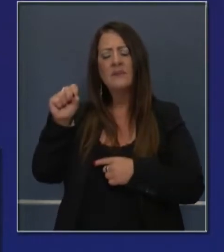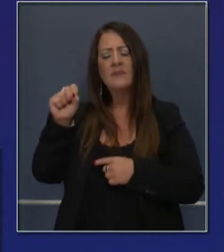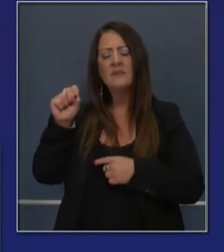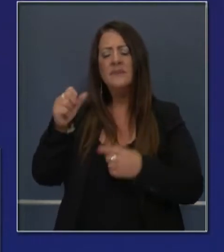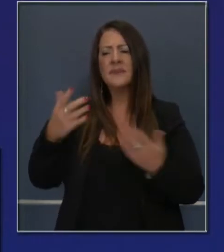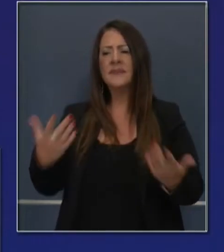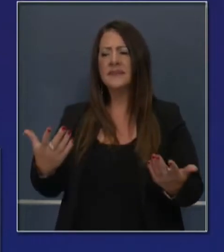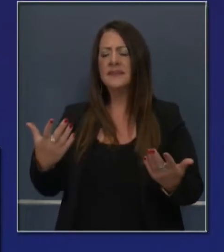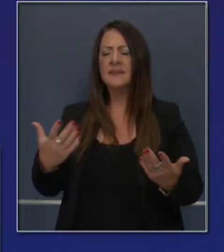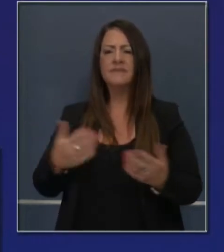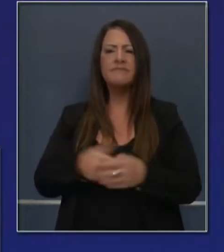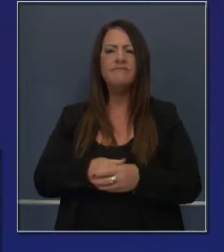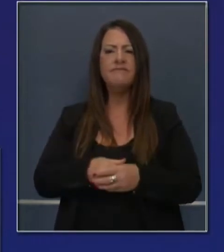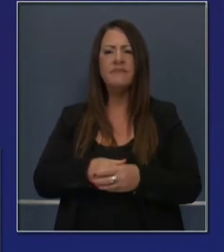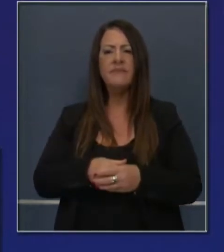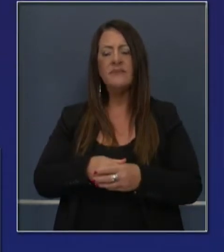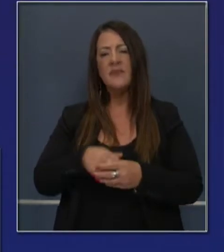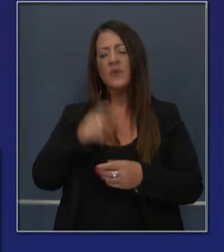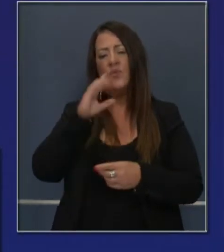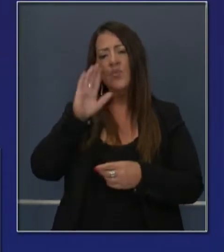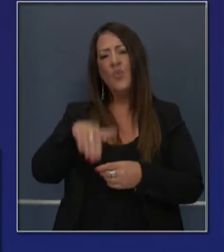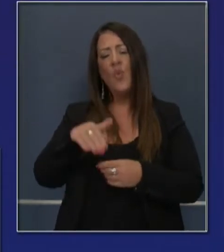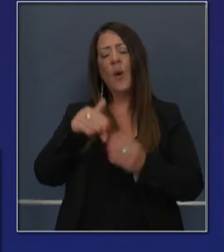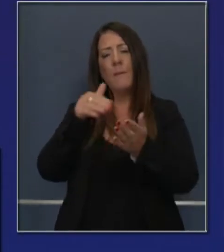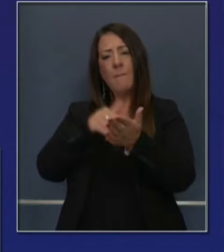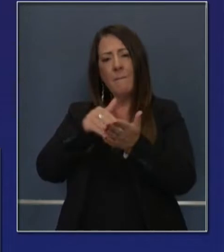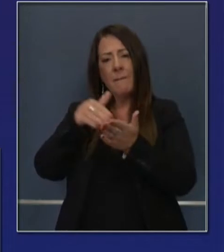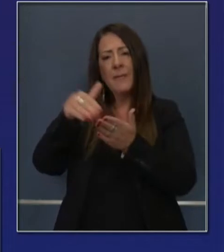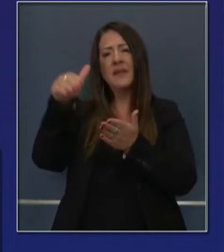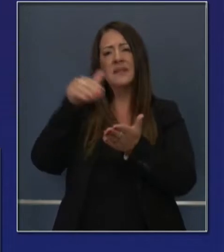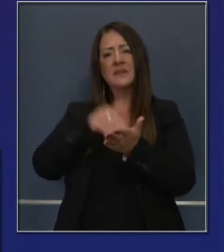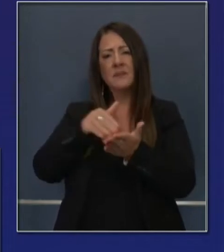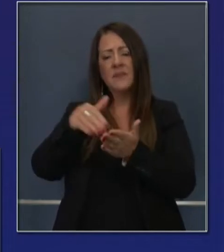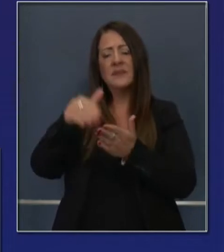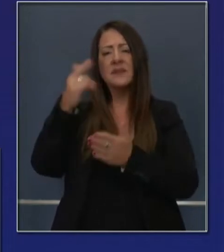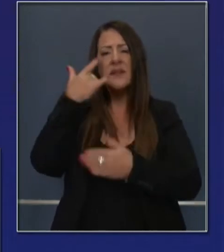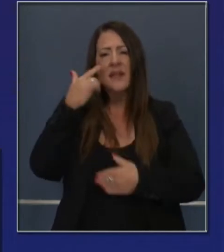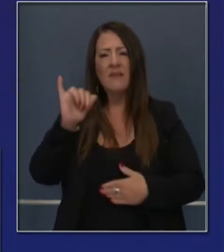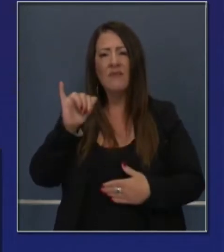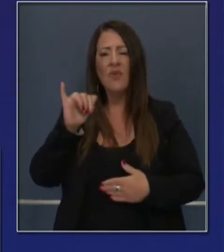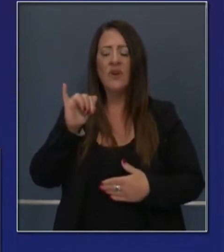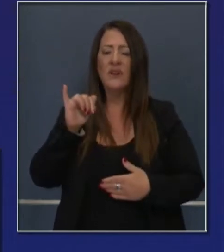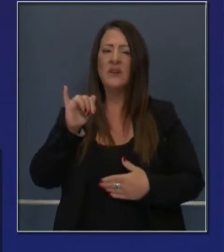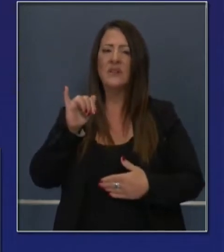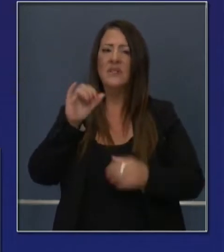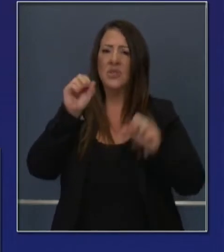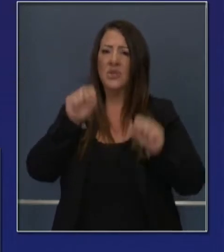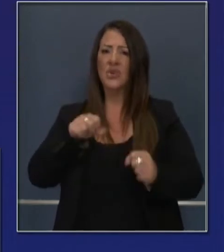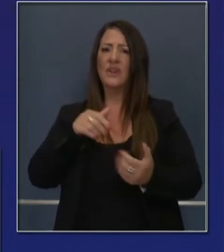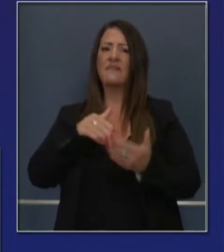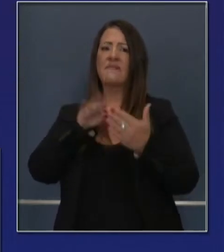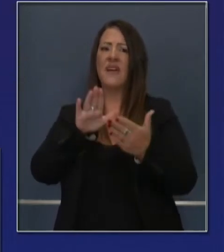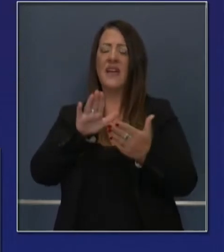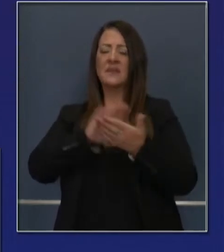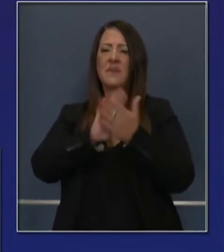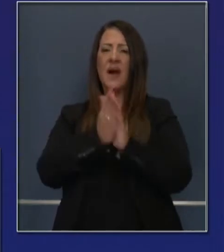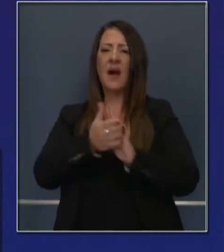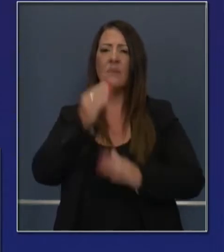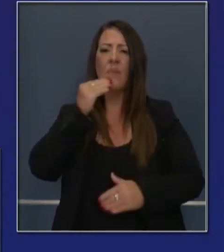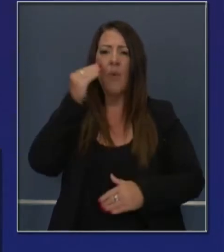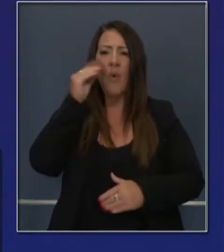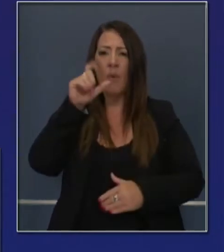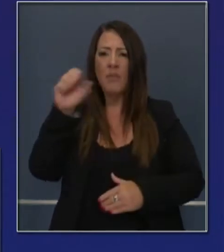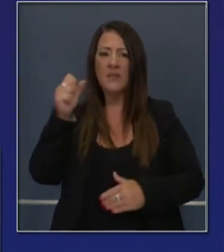without saying these things are connected, putting millions and millions of Californians at risk of being removed from